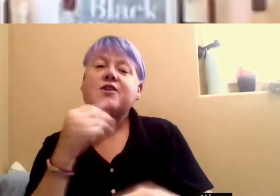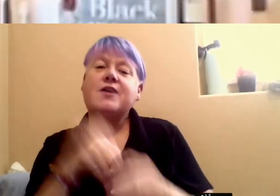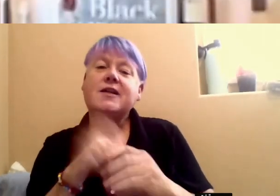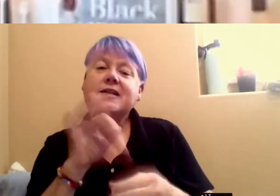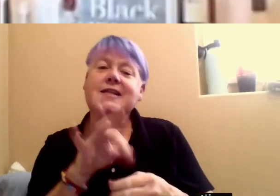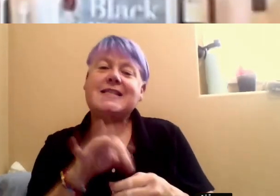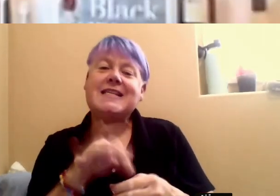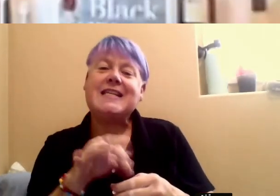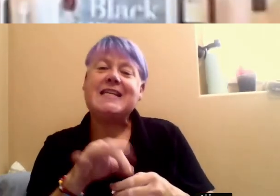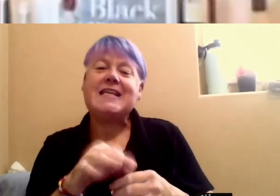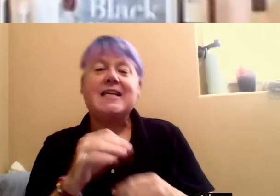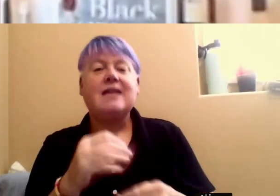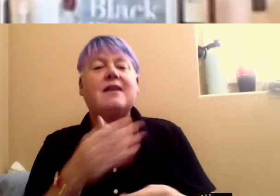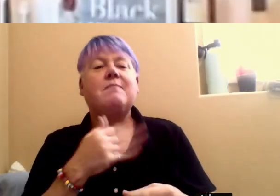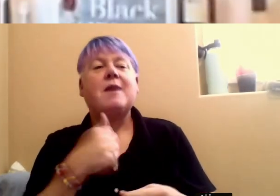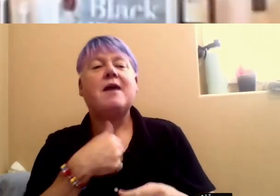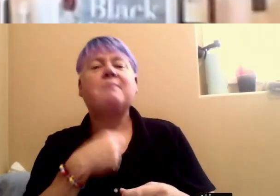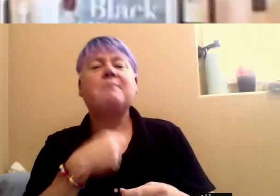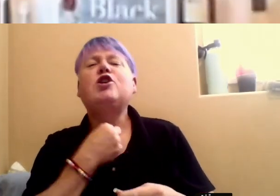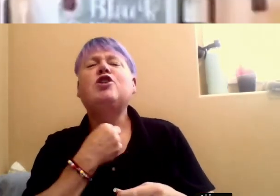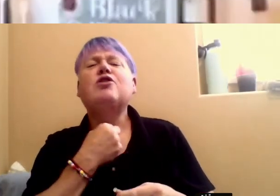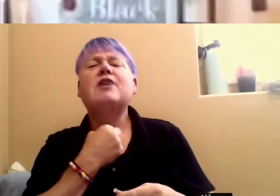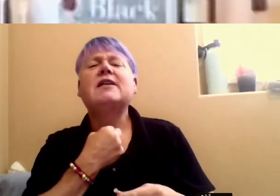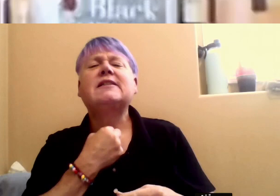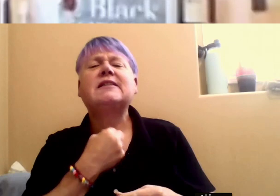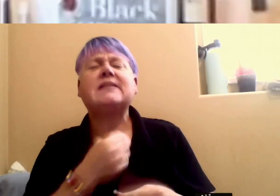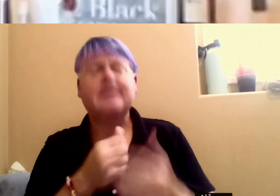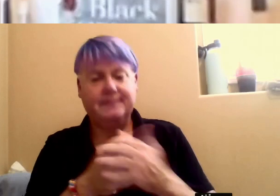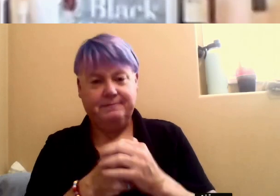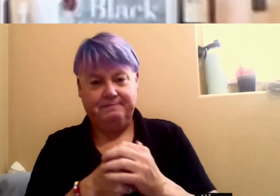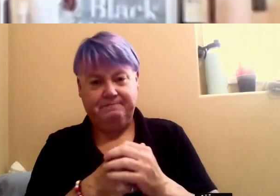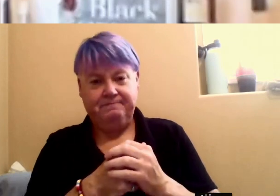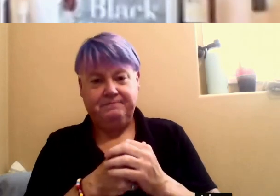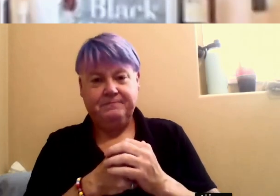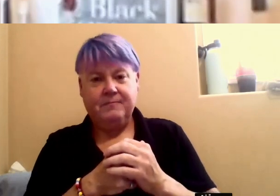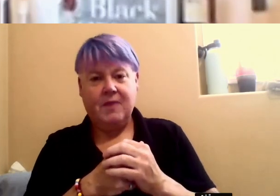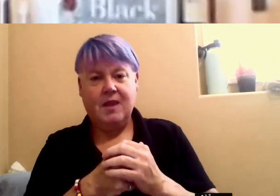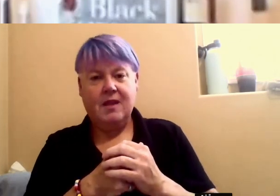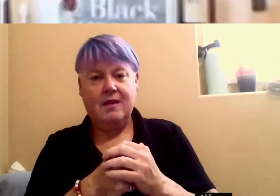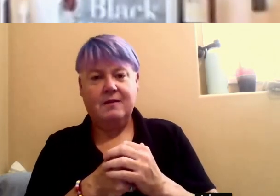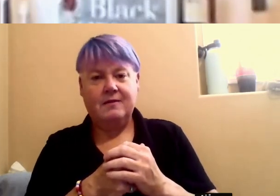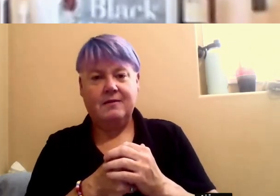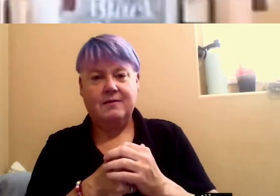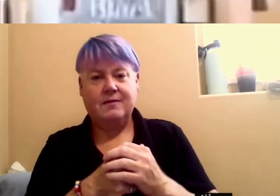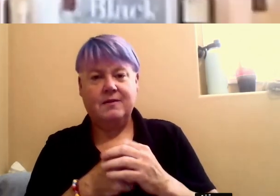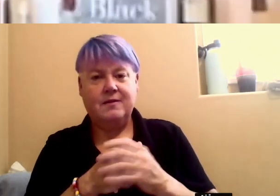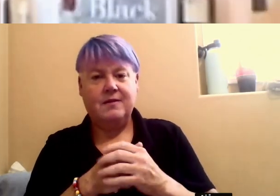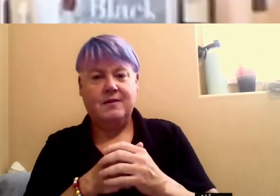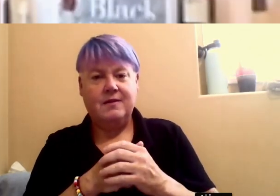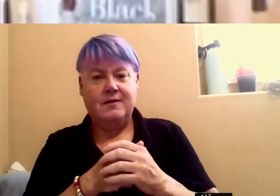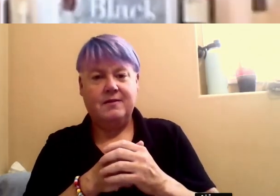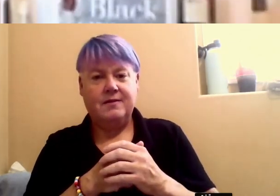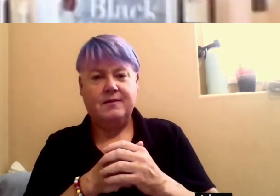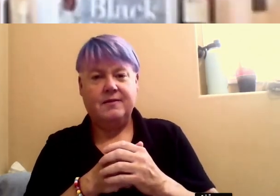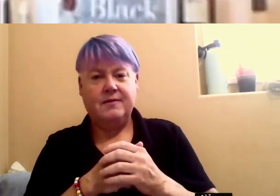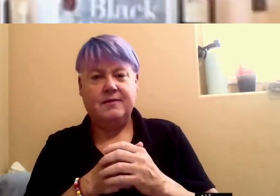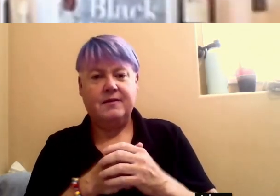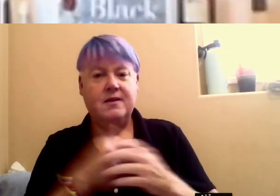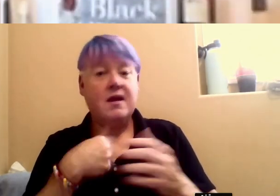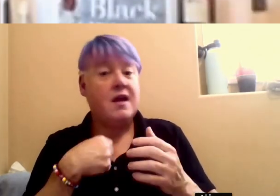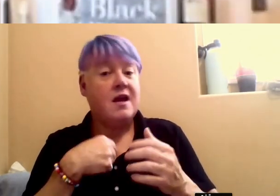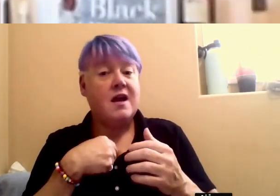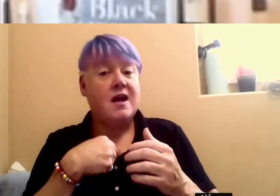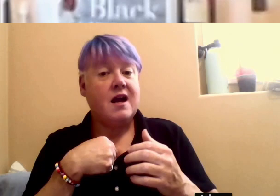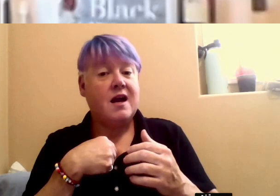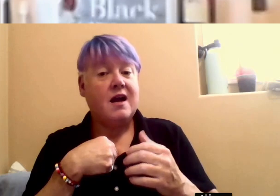my curiosity, expected or unexpected, disappointing or mundane. I watch his veins shift